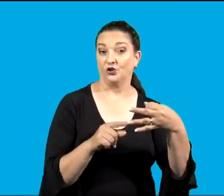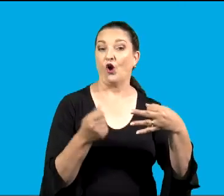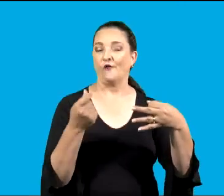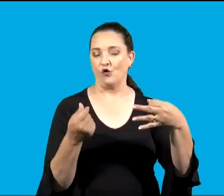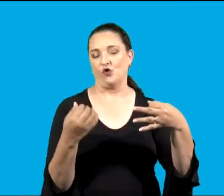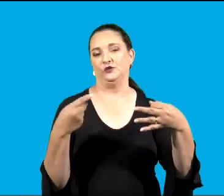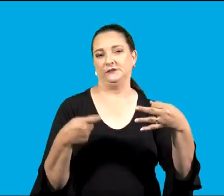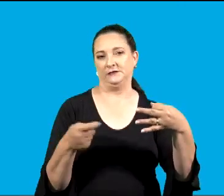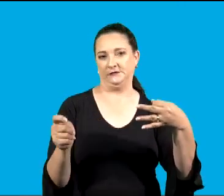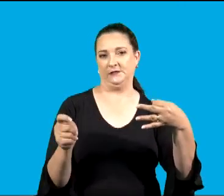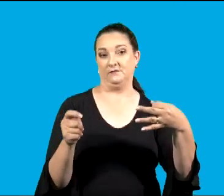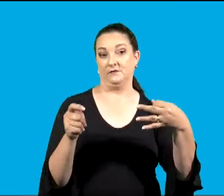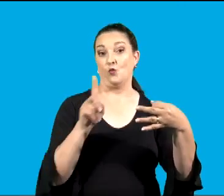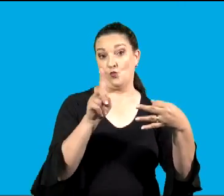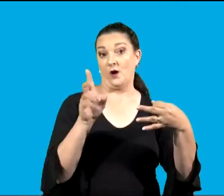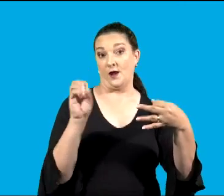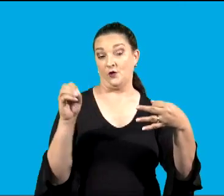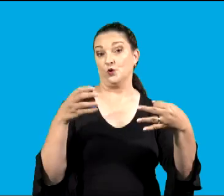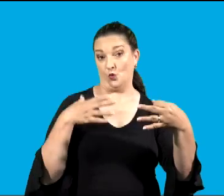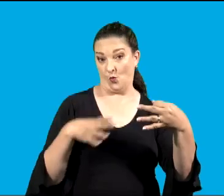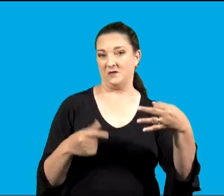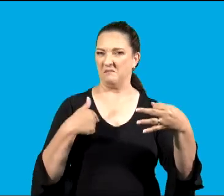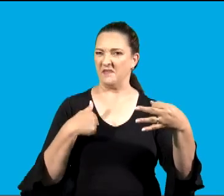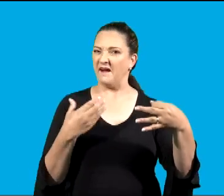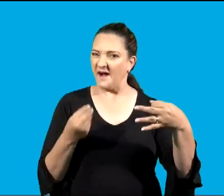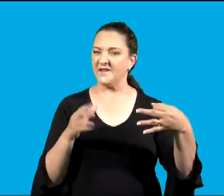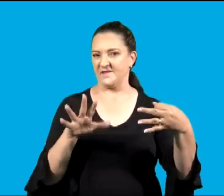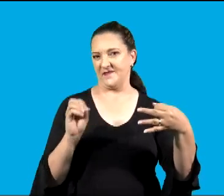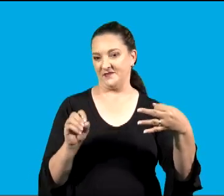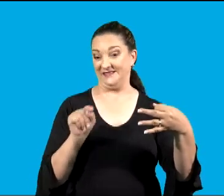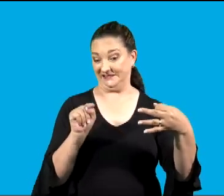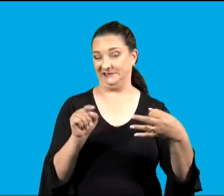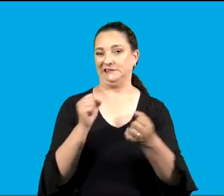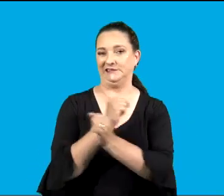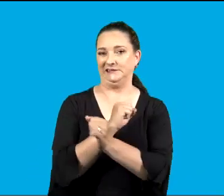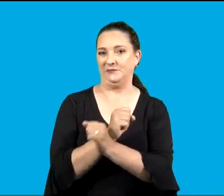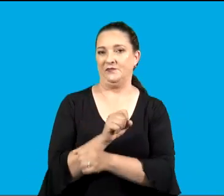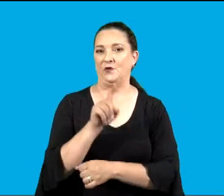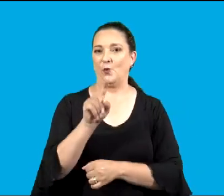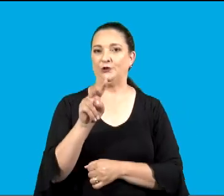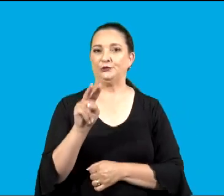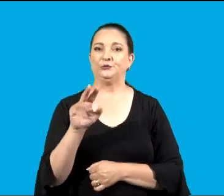is 100, and what I have is 50. Multiply that by